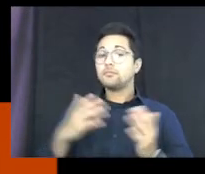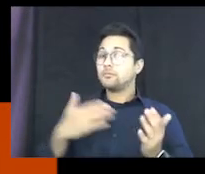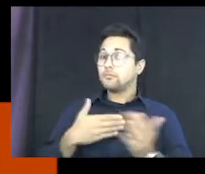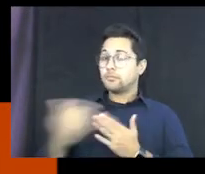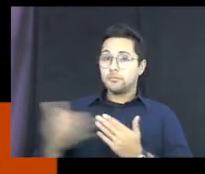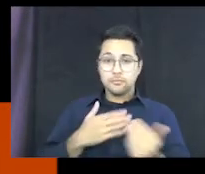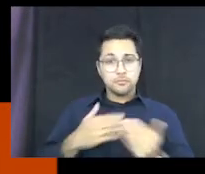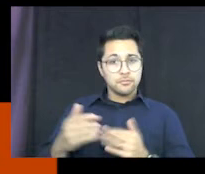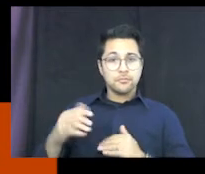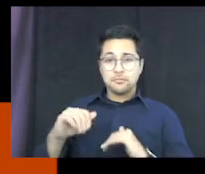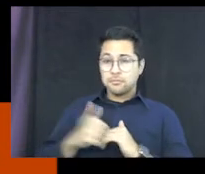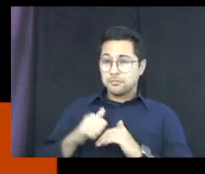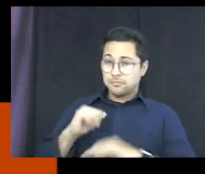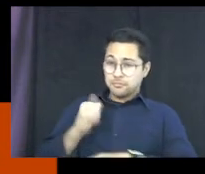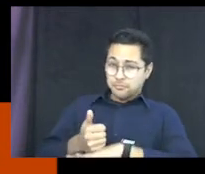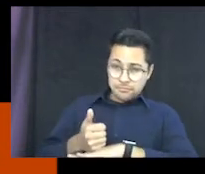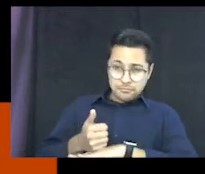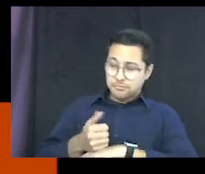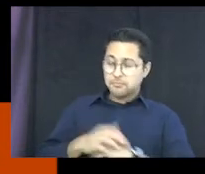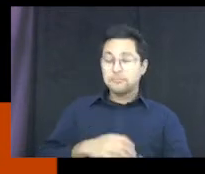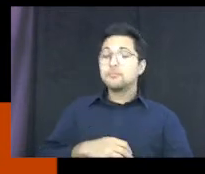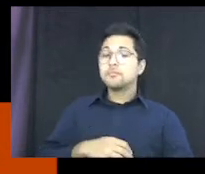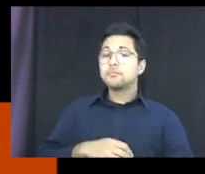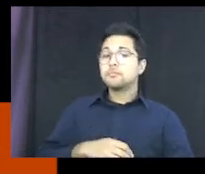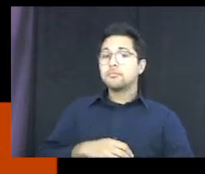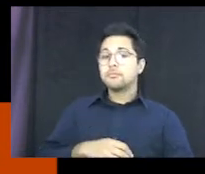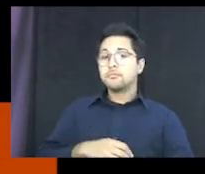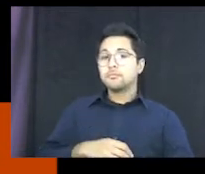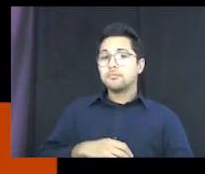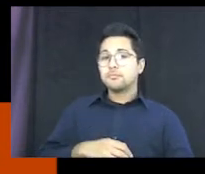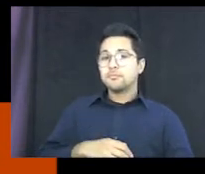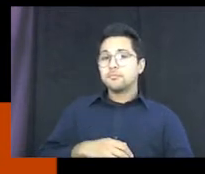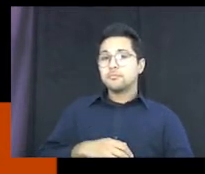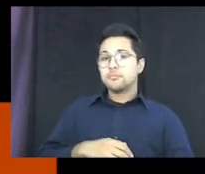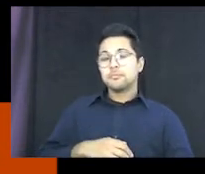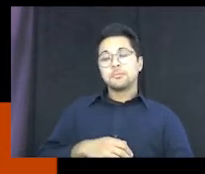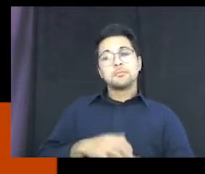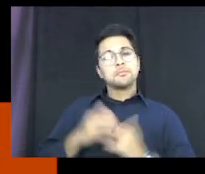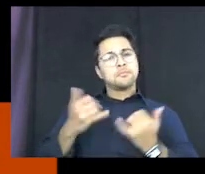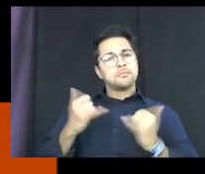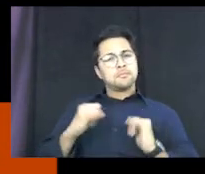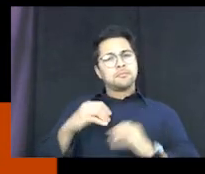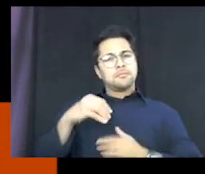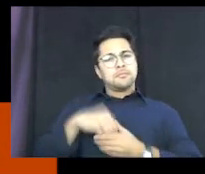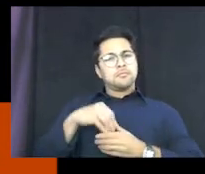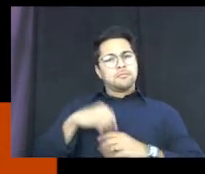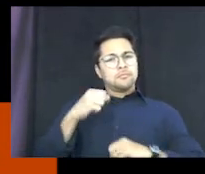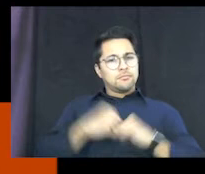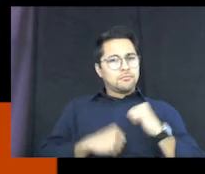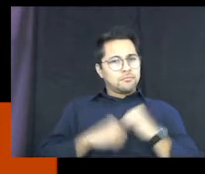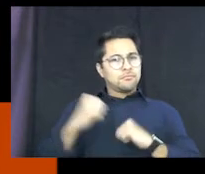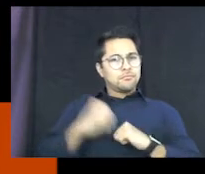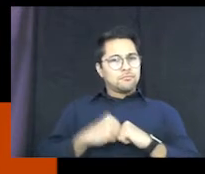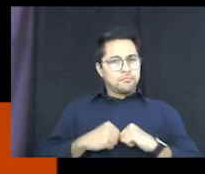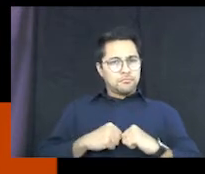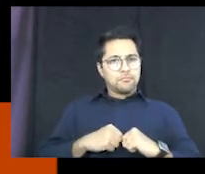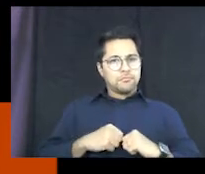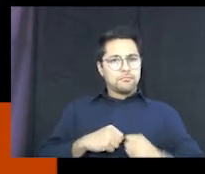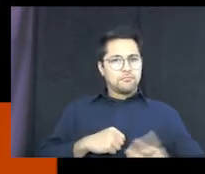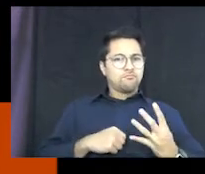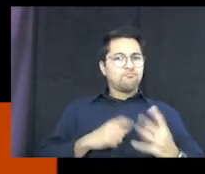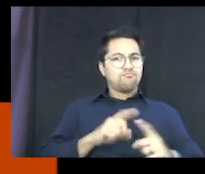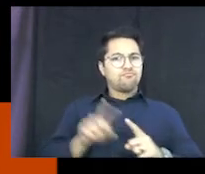Regardless of how they are formally organized, however, they are typically internally structured in one of four